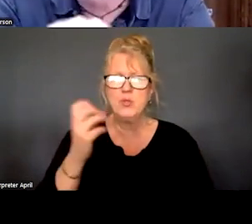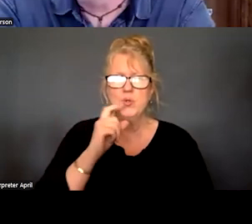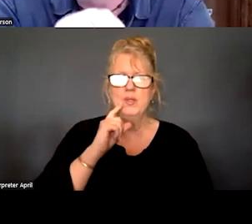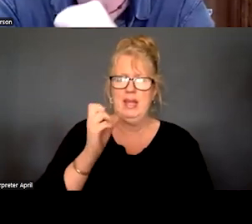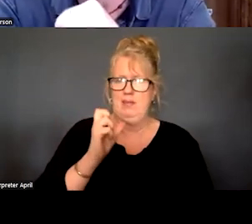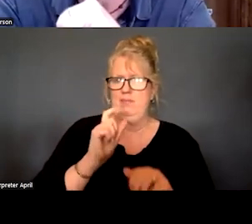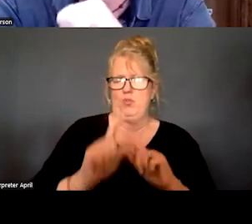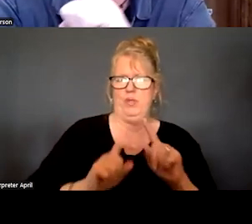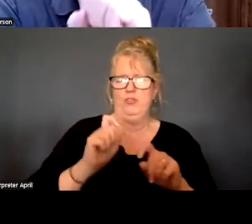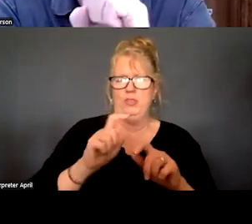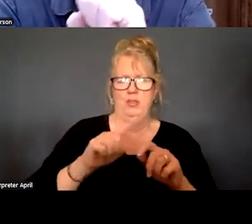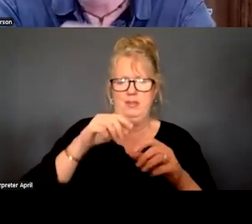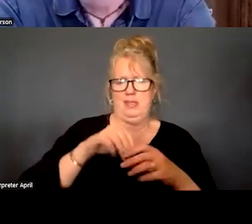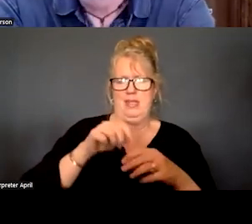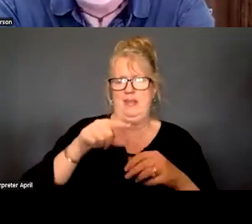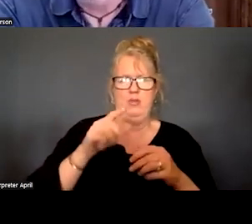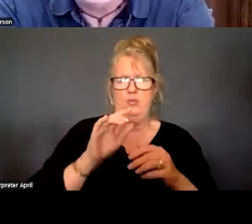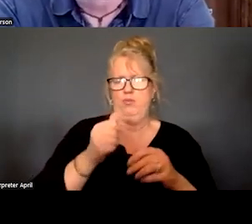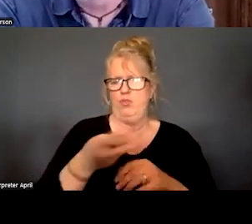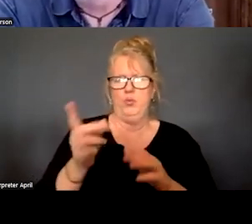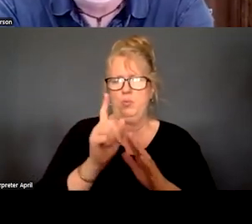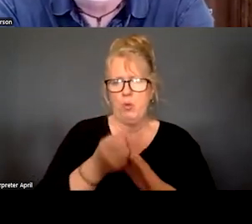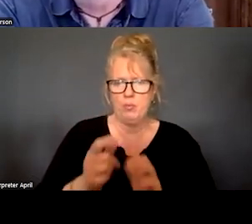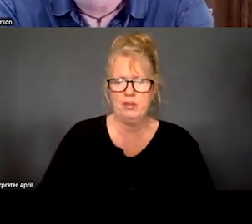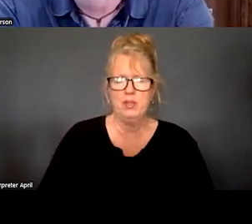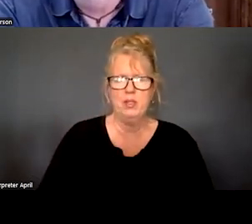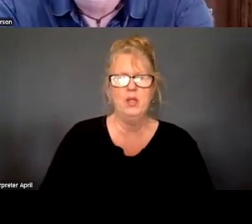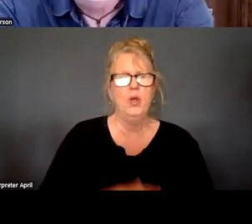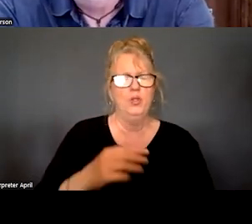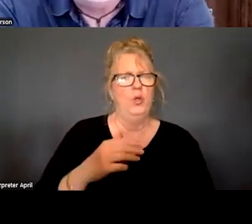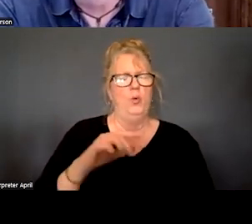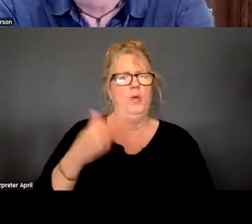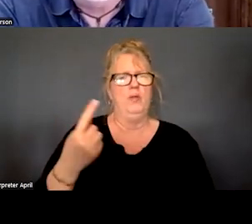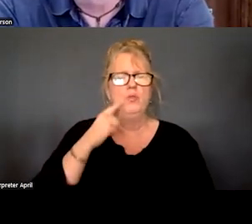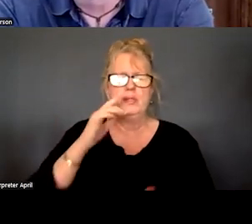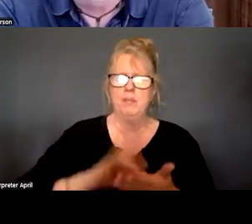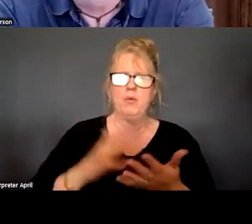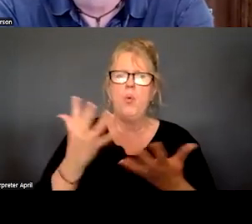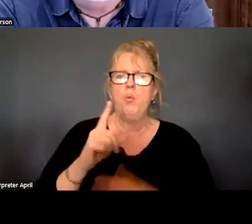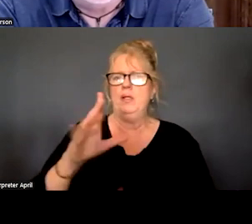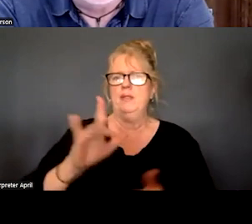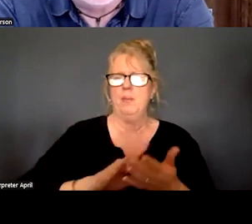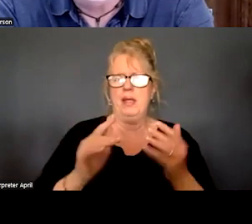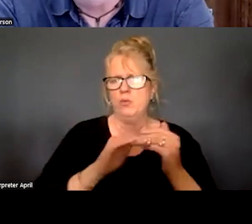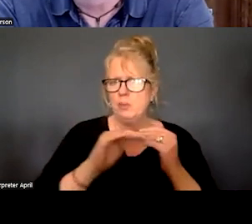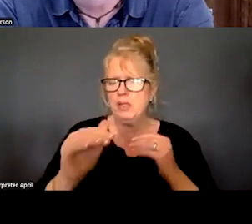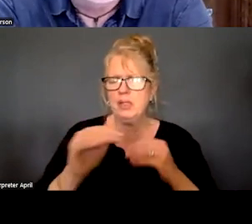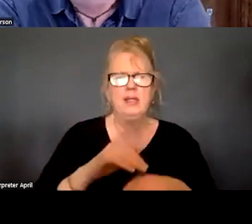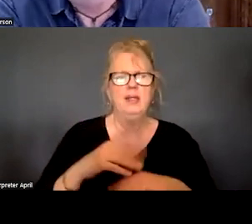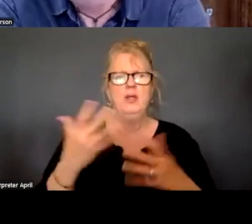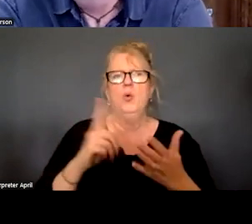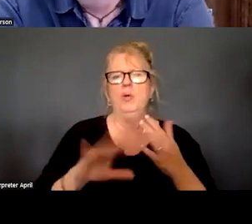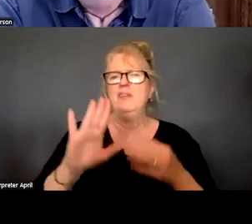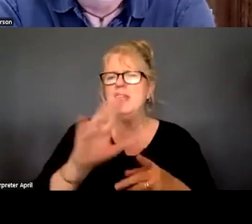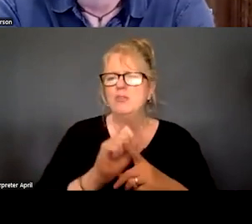questions right there in the first moments. One of those is medical. What is their medical stability? What is their